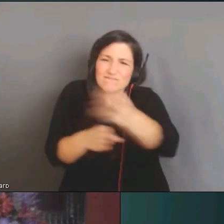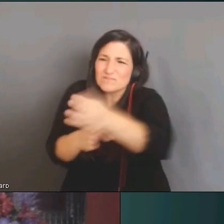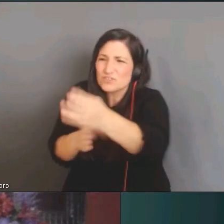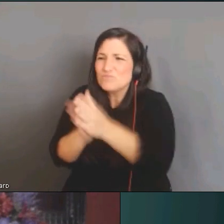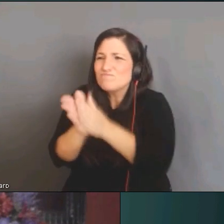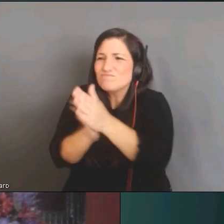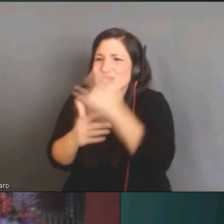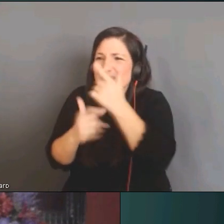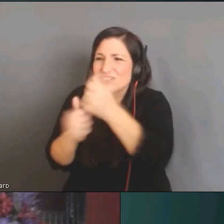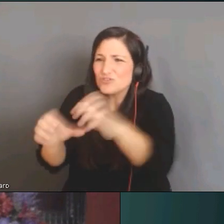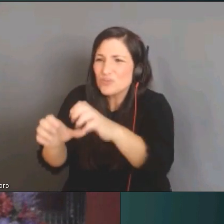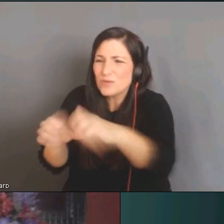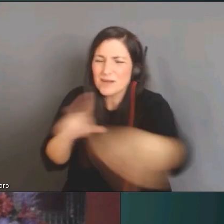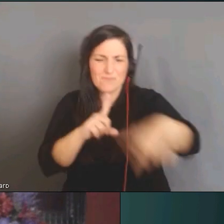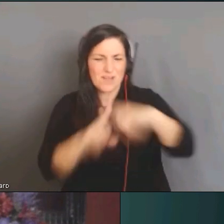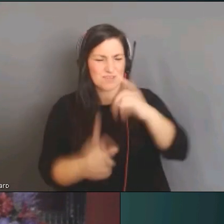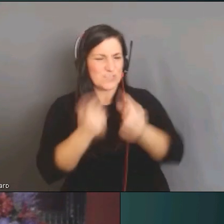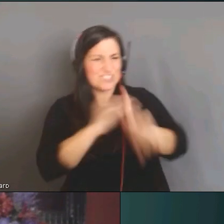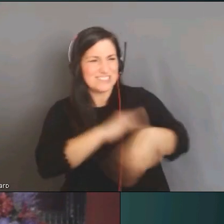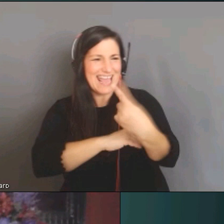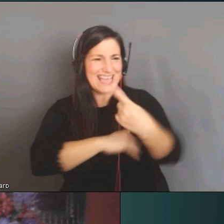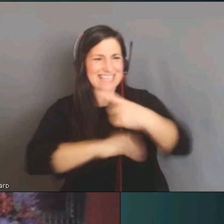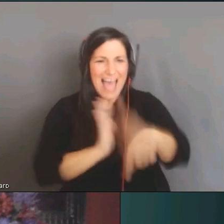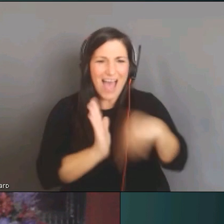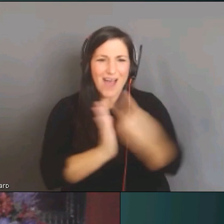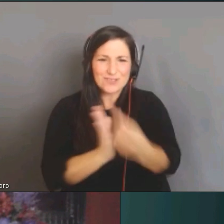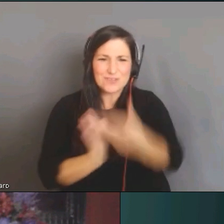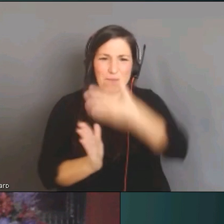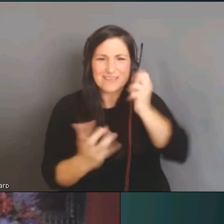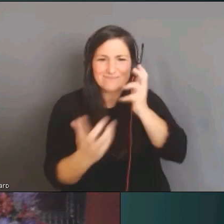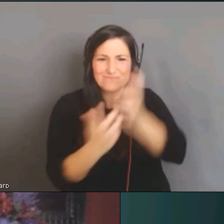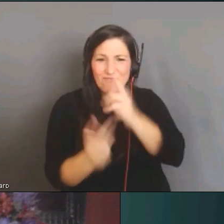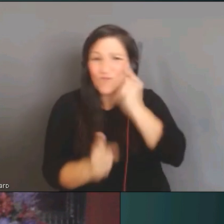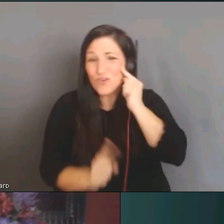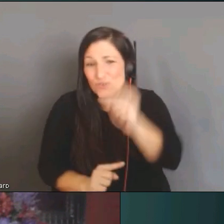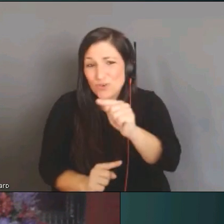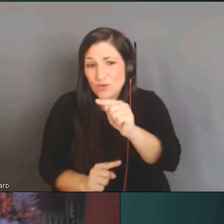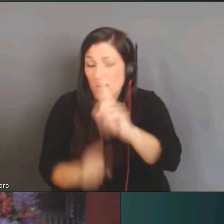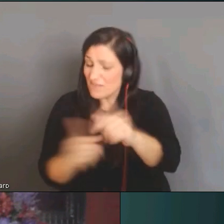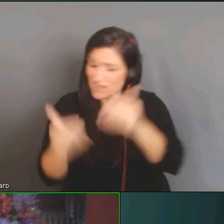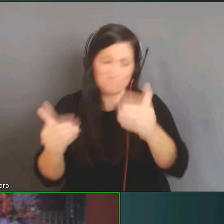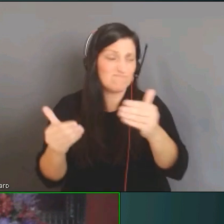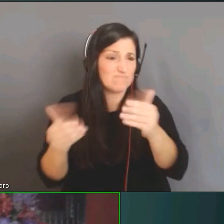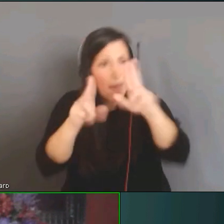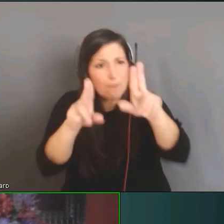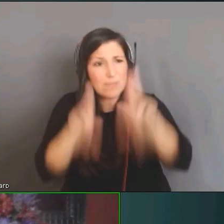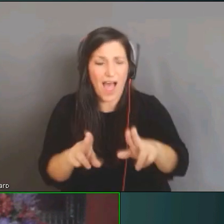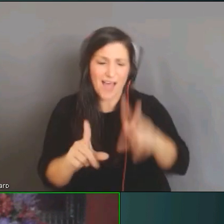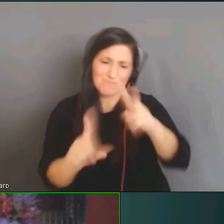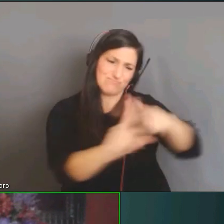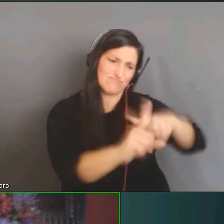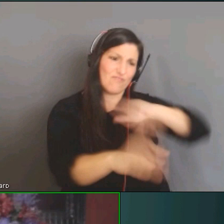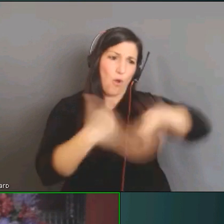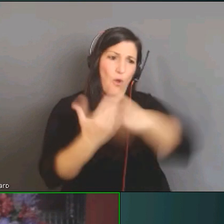that you can work, and really apply for those positions. Absolutely.